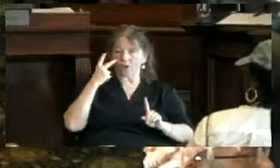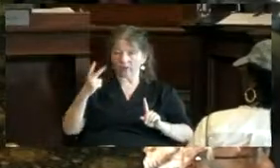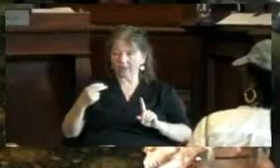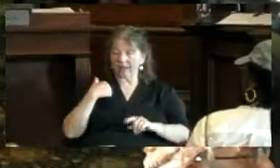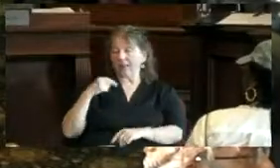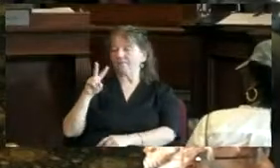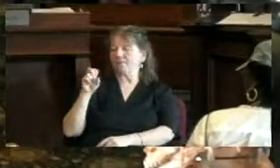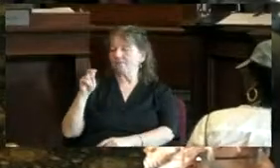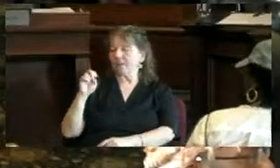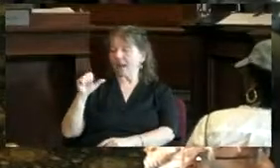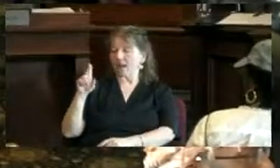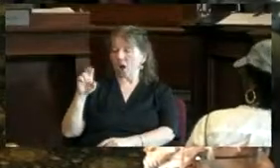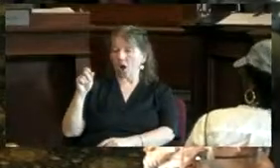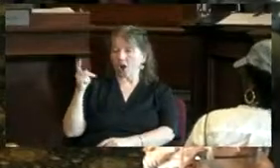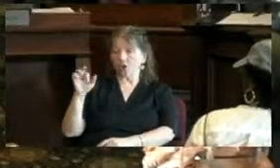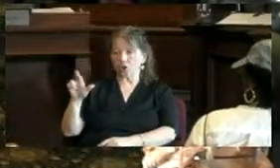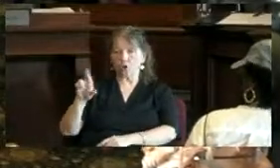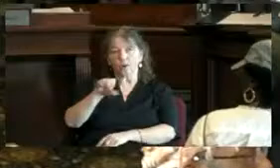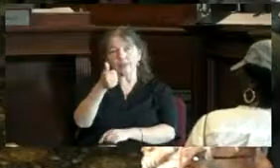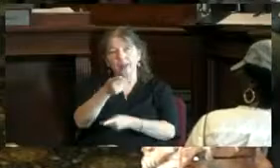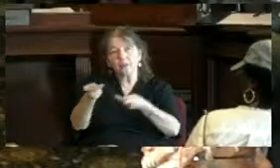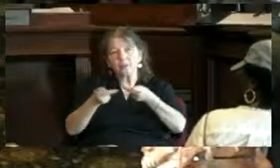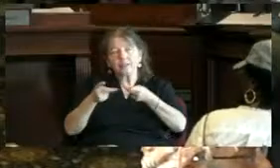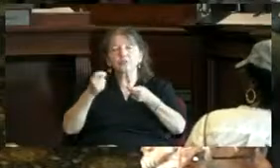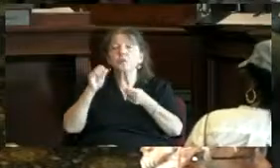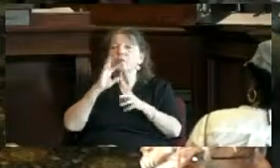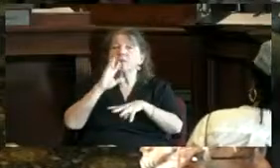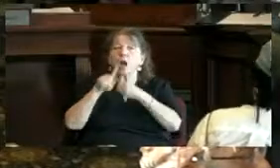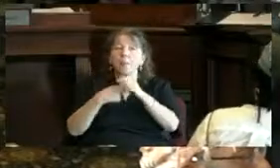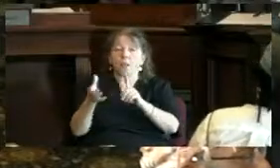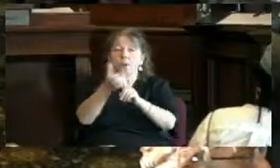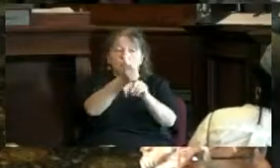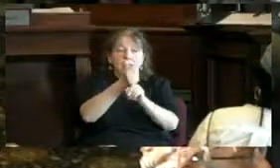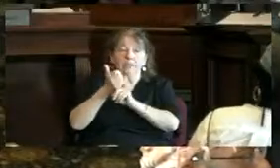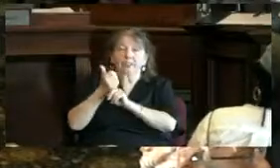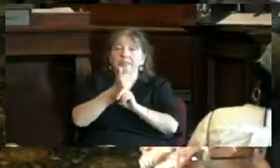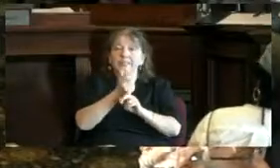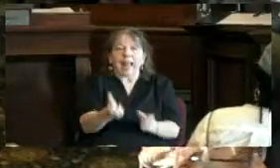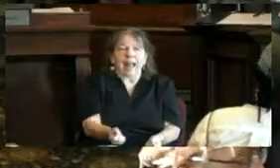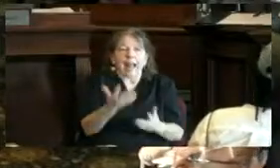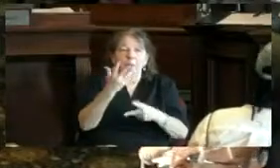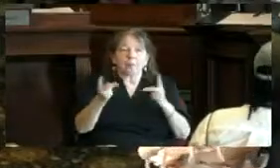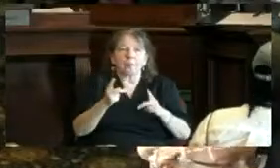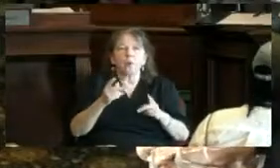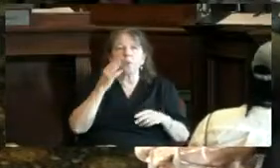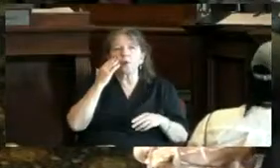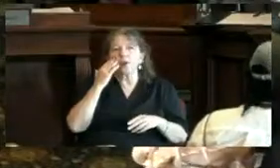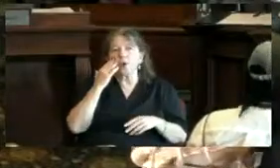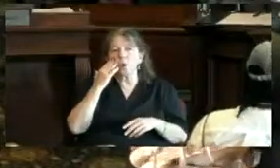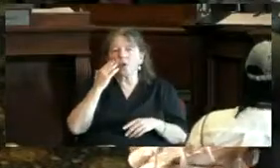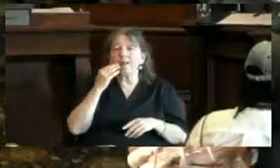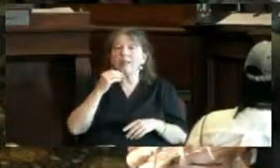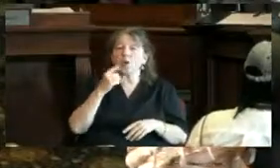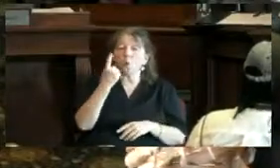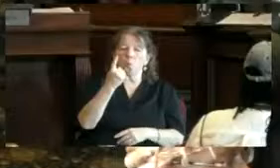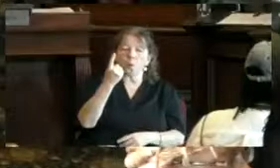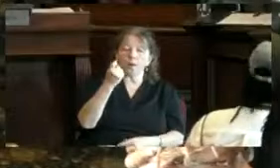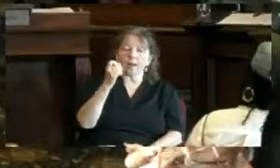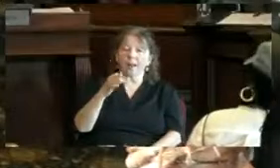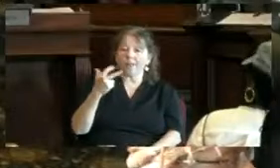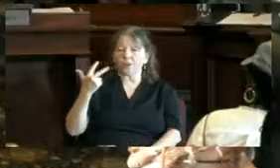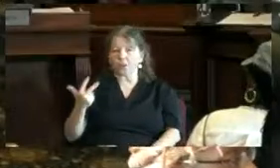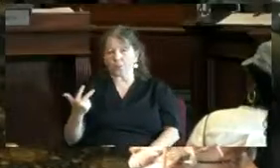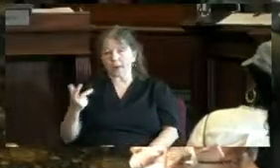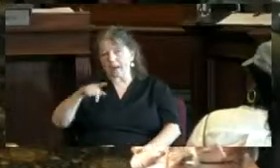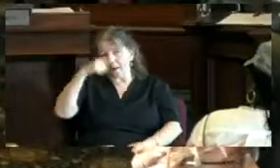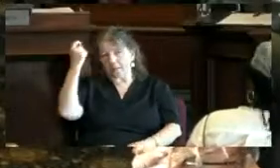Everywhere over there is in the district. So when we talk about the arrest rates, we know that already in Rochester, 1 in 3 black men would